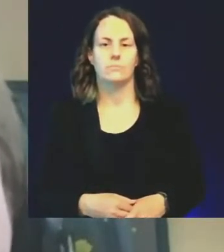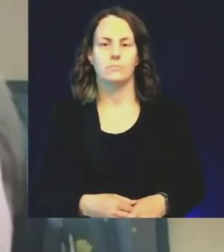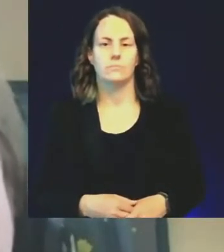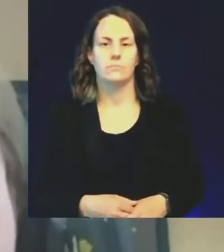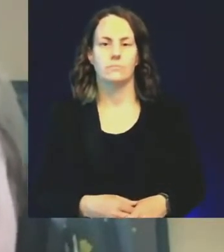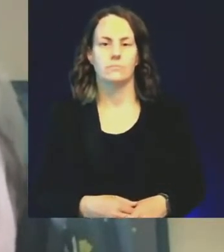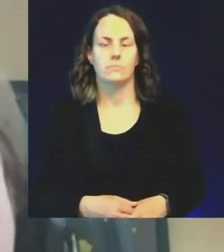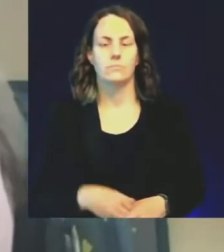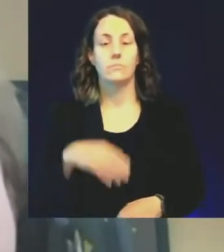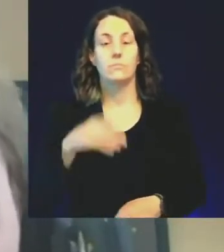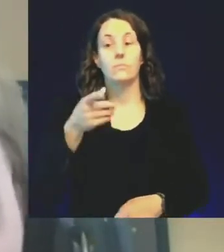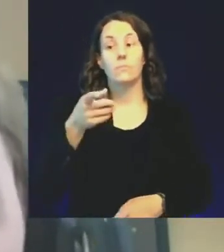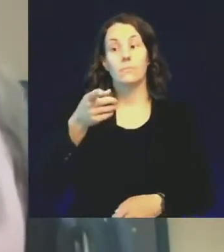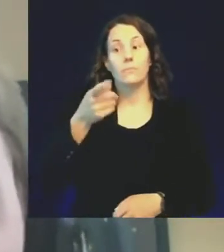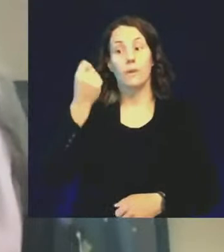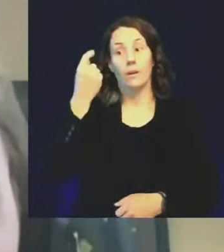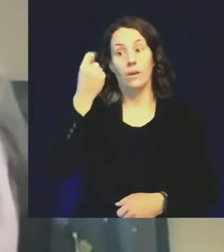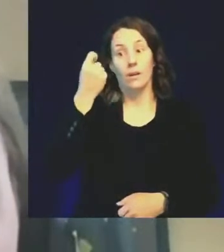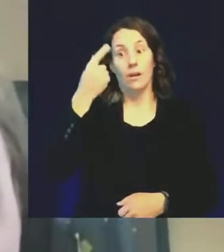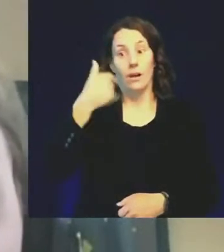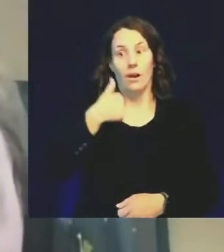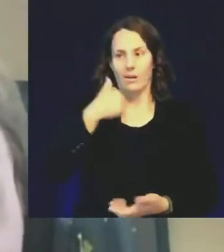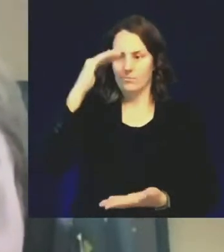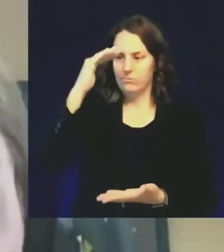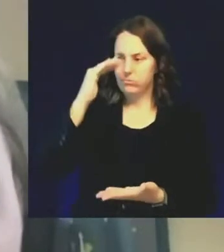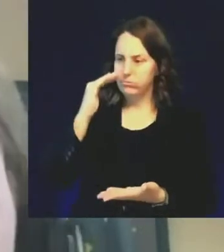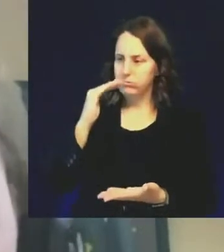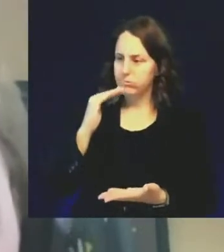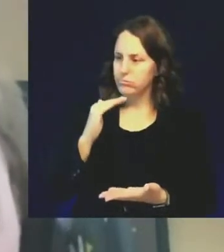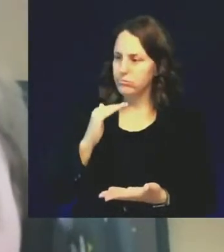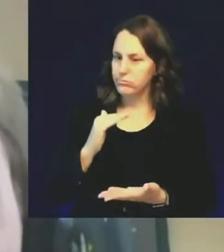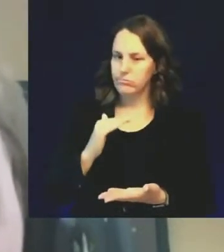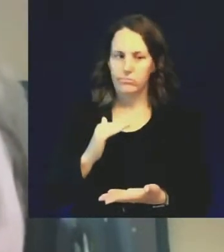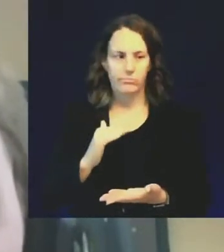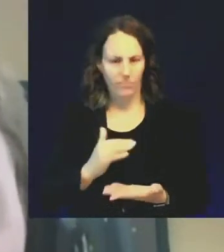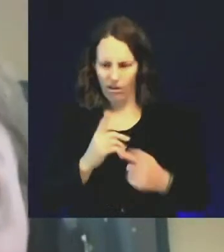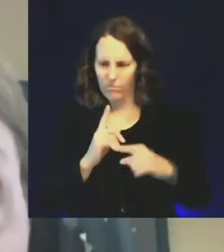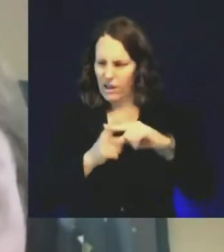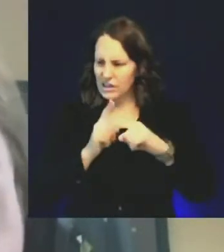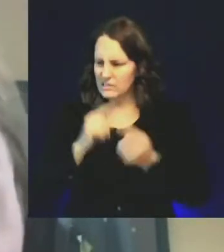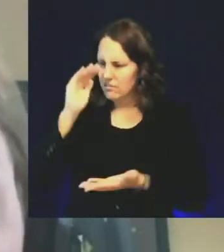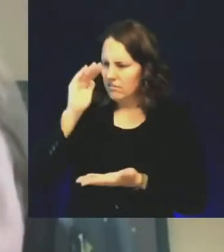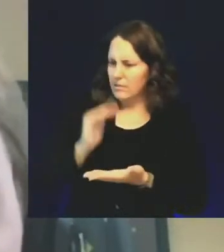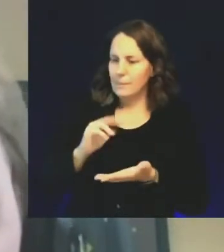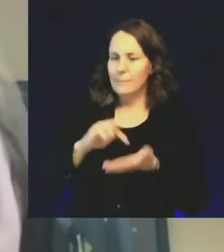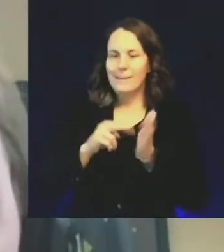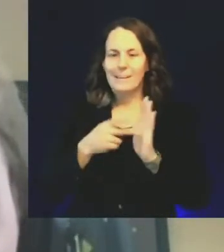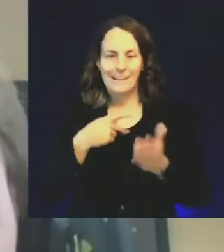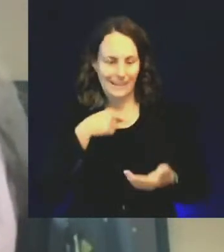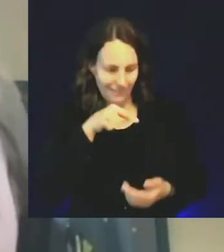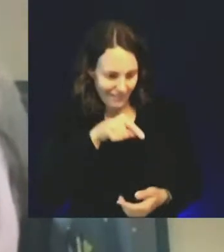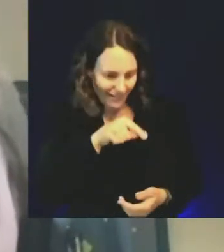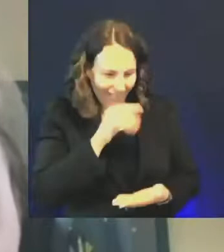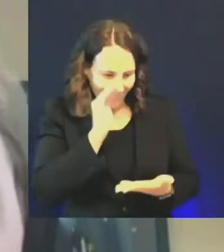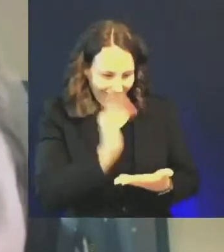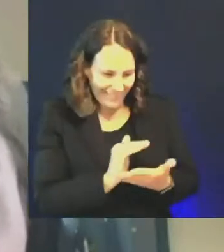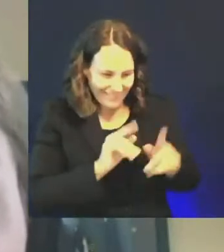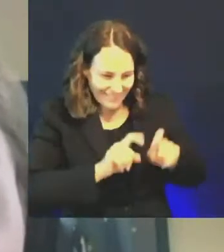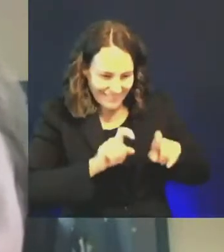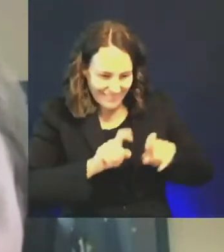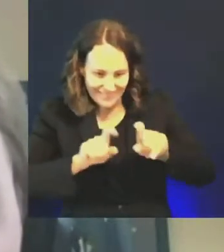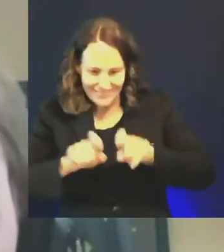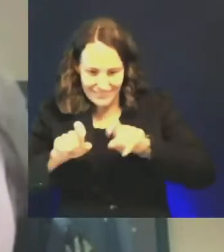is working with other labs. There are other labs coming on board. We also have our laboratory at the Milwaukee Public